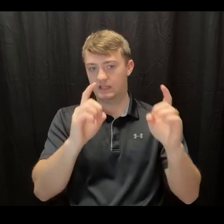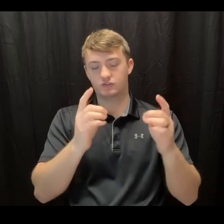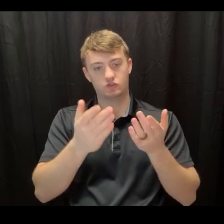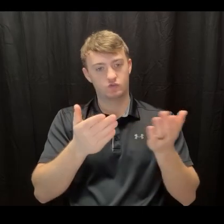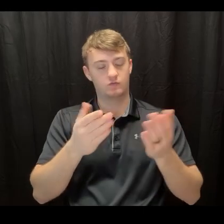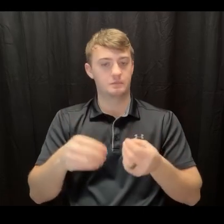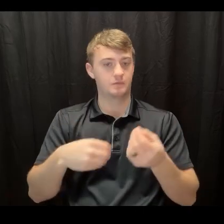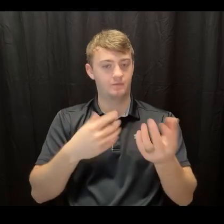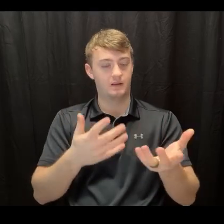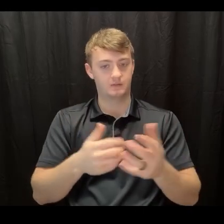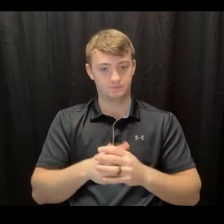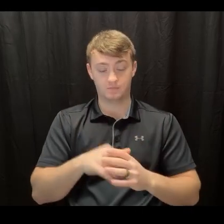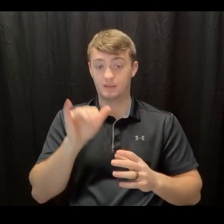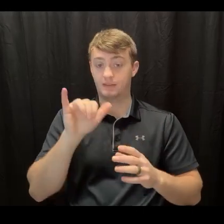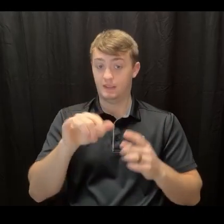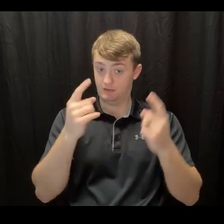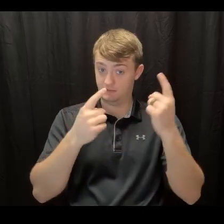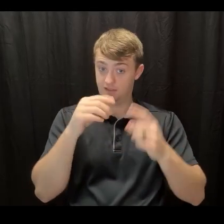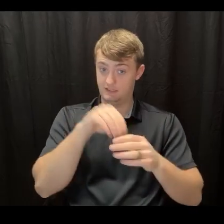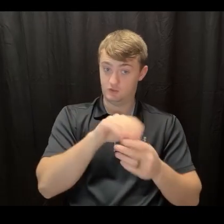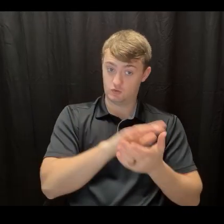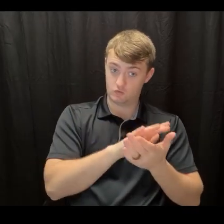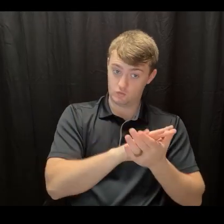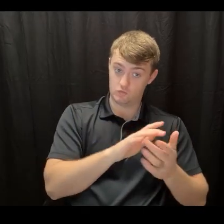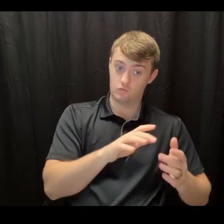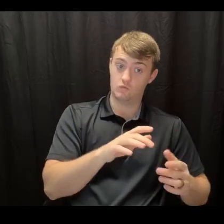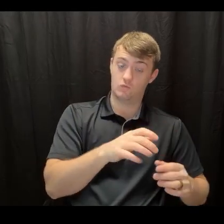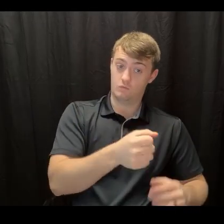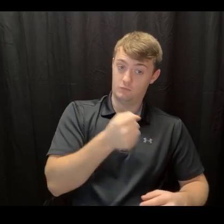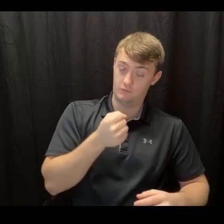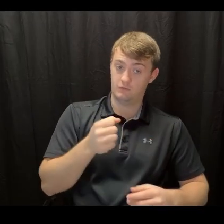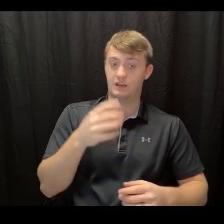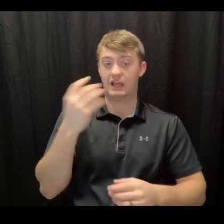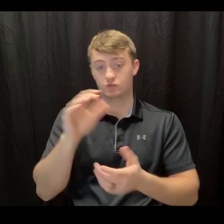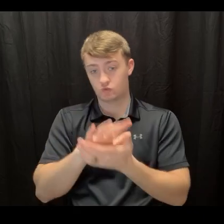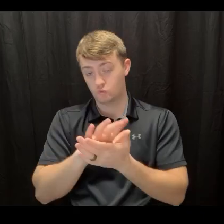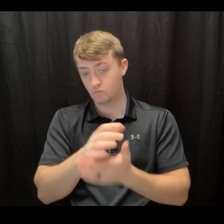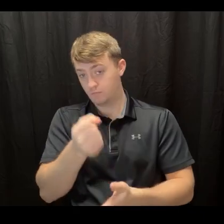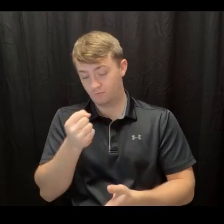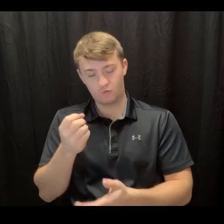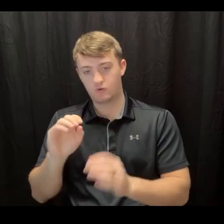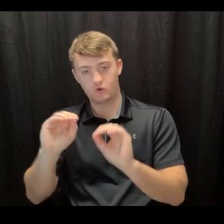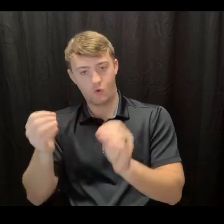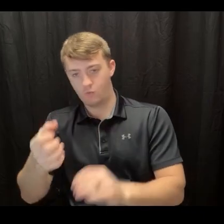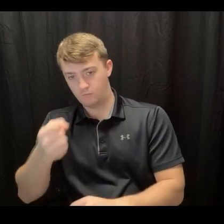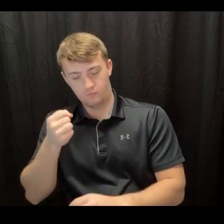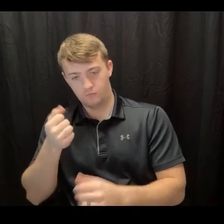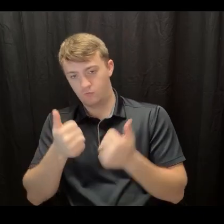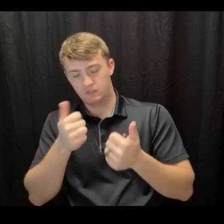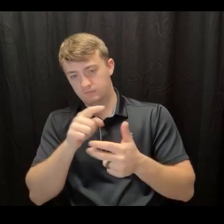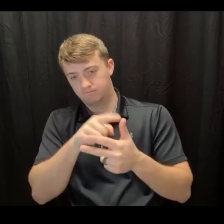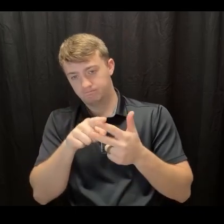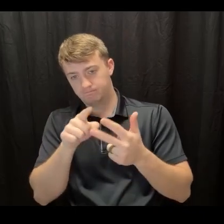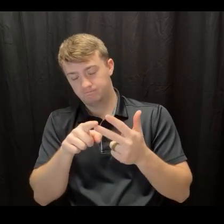educational services are provided. Is this considered an in-school removal, an out-of-school removal, or not a removal at all?